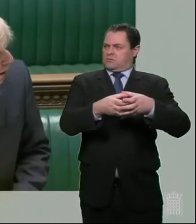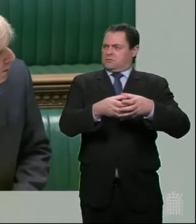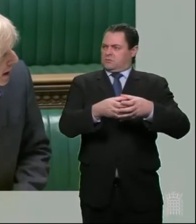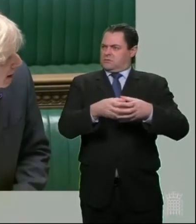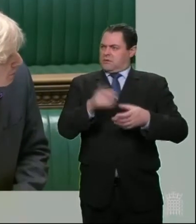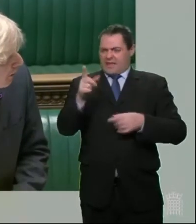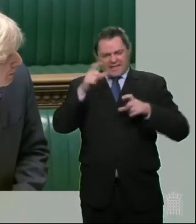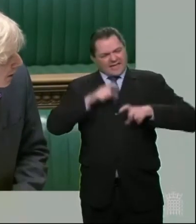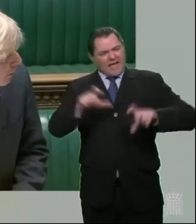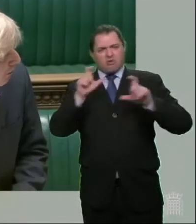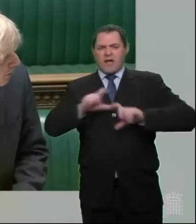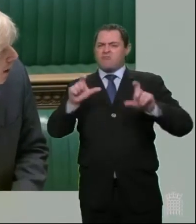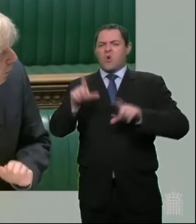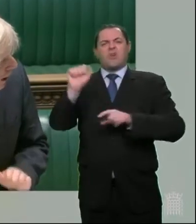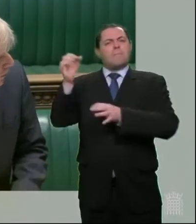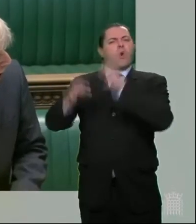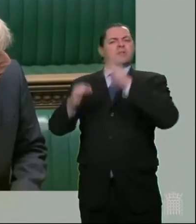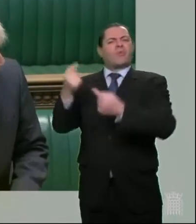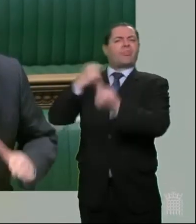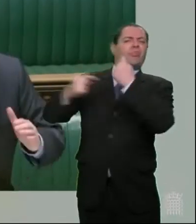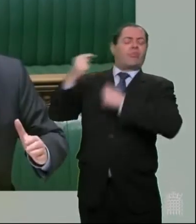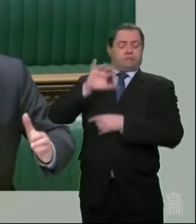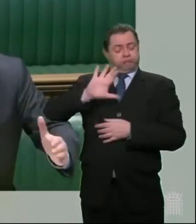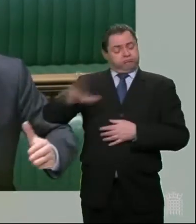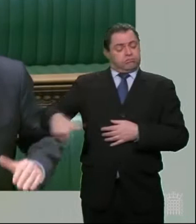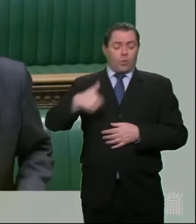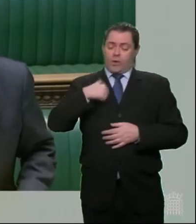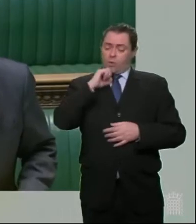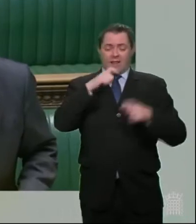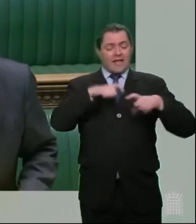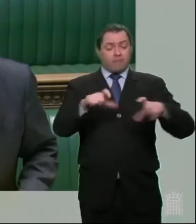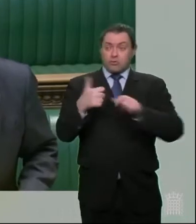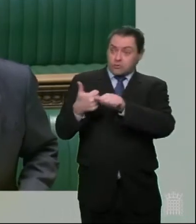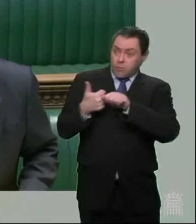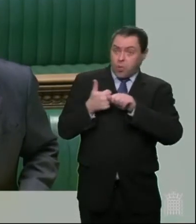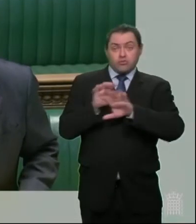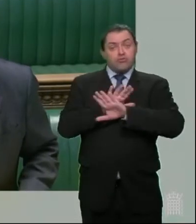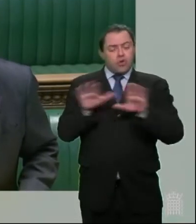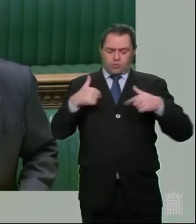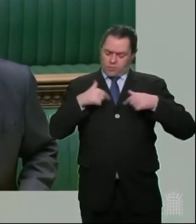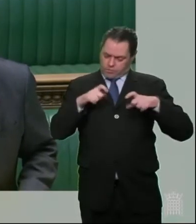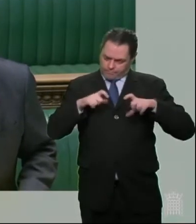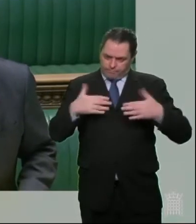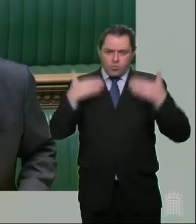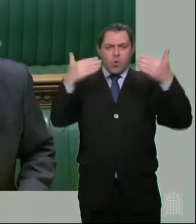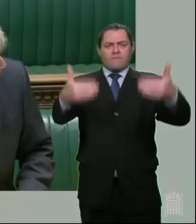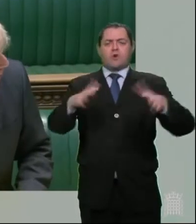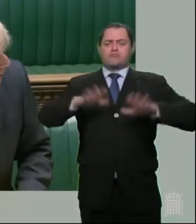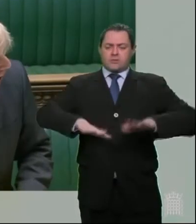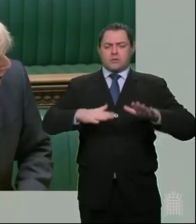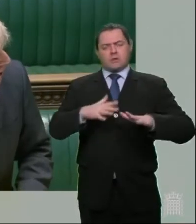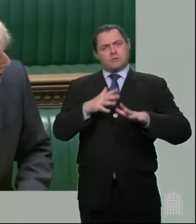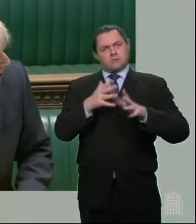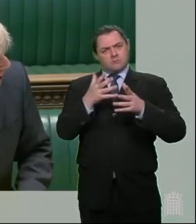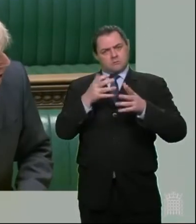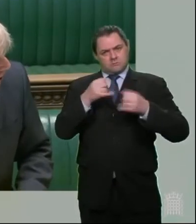Gentleman can go on making his party political points. We will go on, with or without his help, in taking this country forward, fighting the